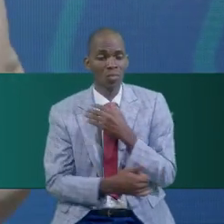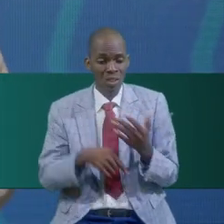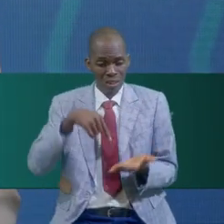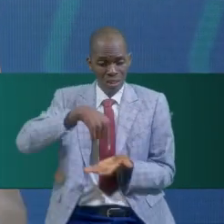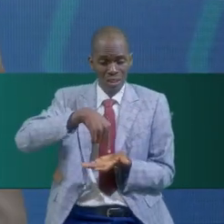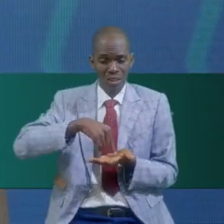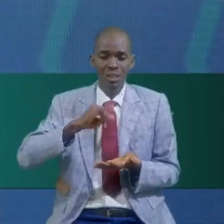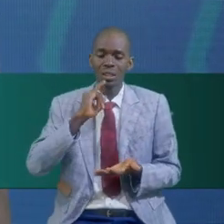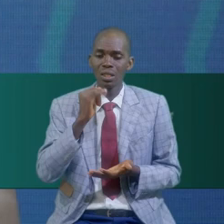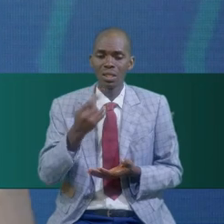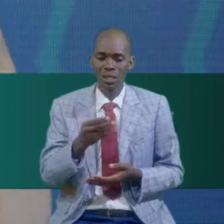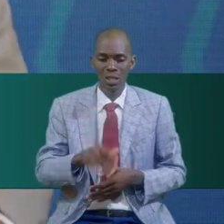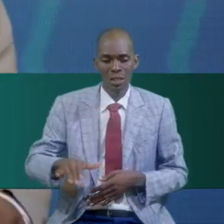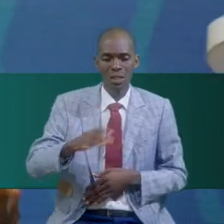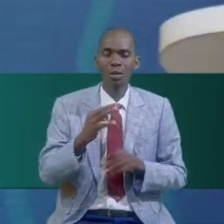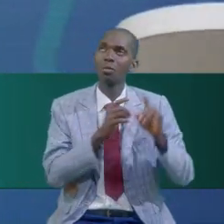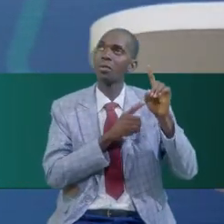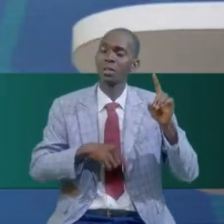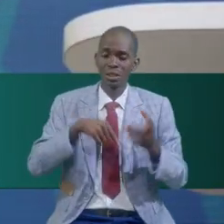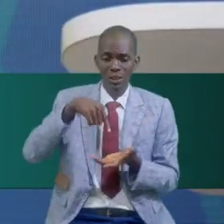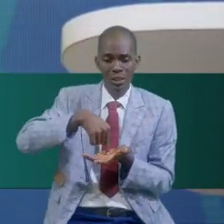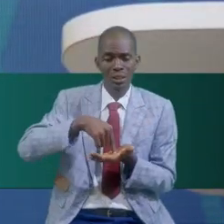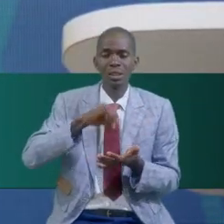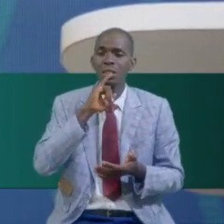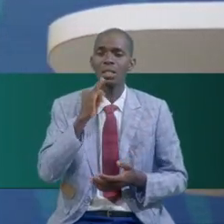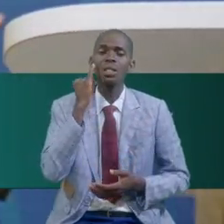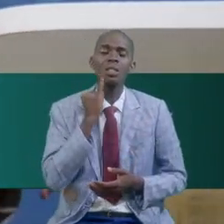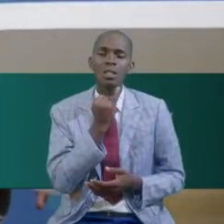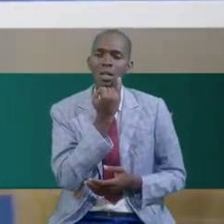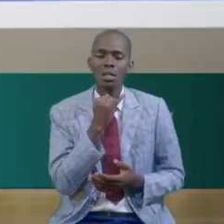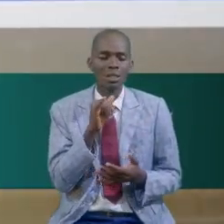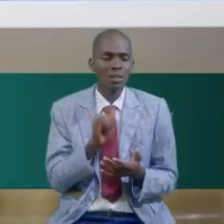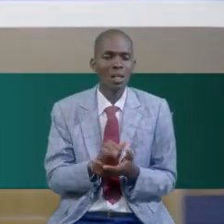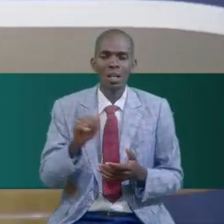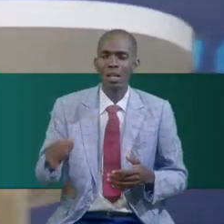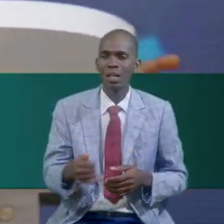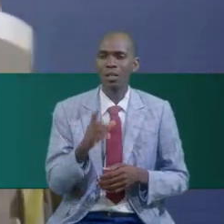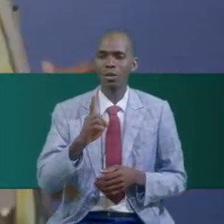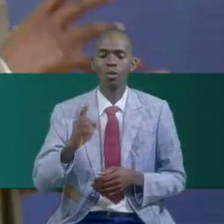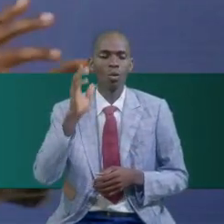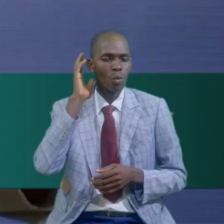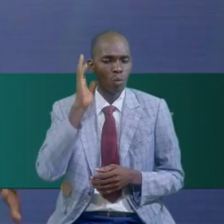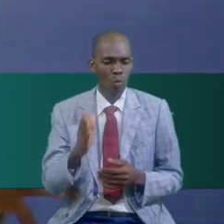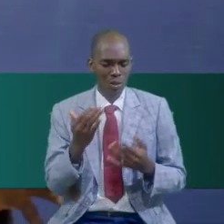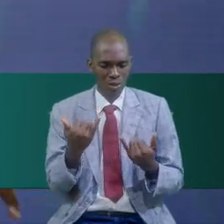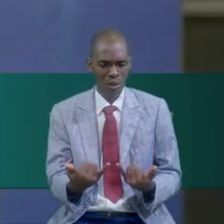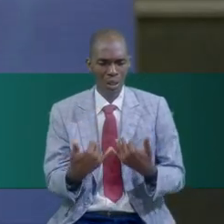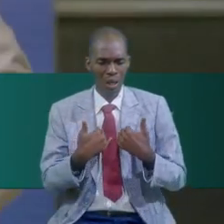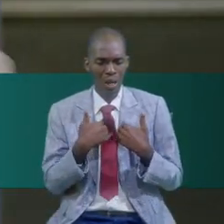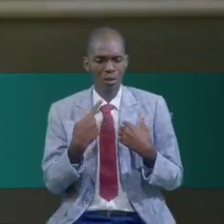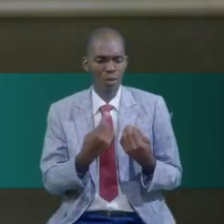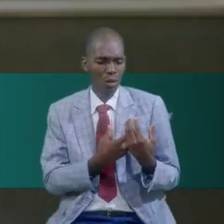Lord. This is Israel, that anybody could have the courage, the